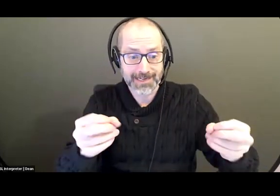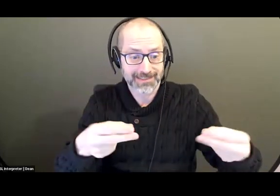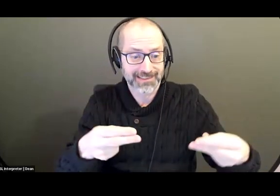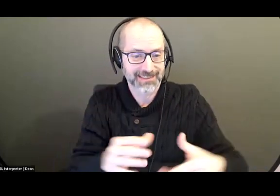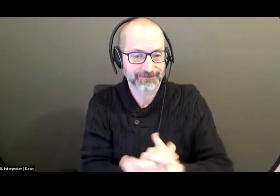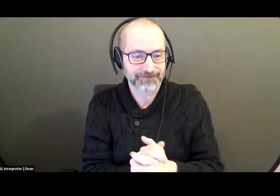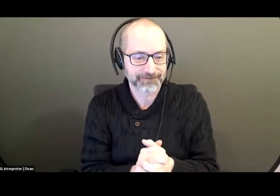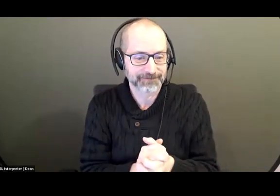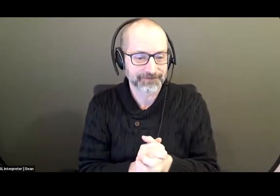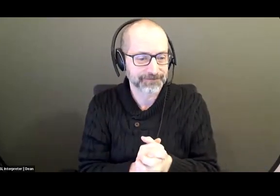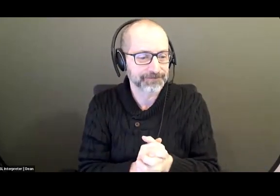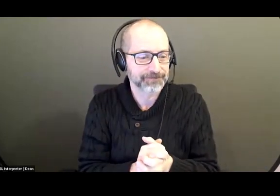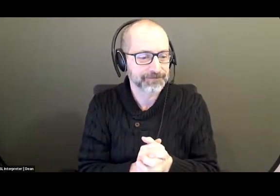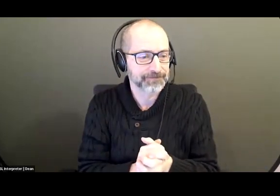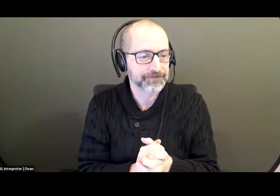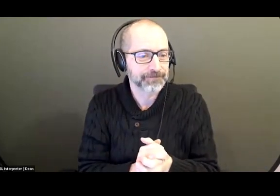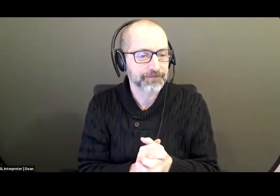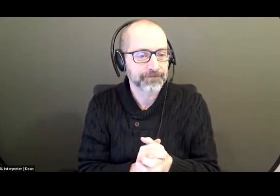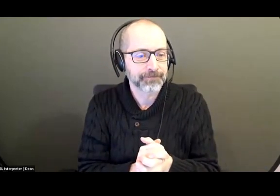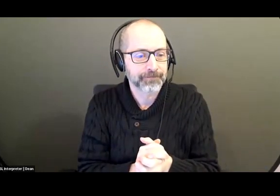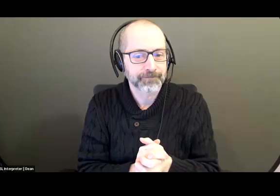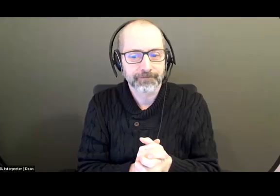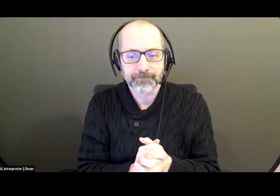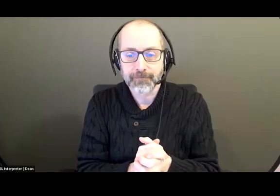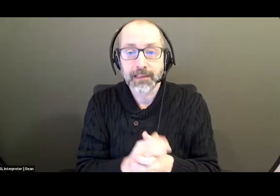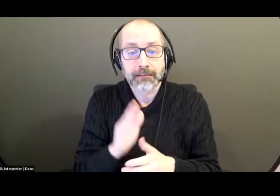more. Next slide.